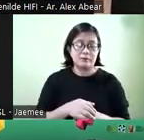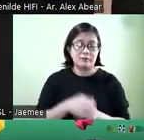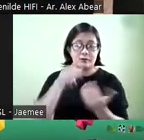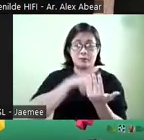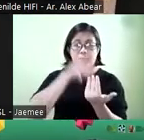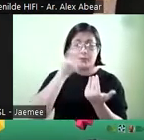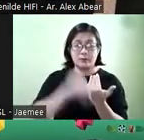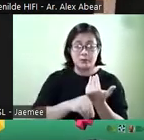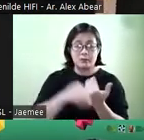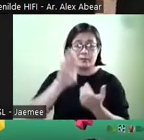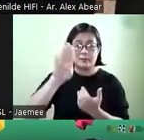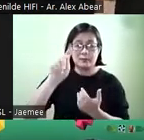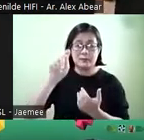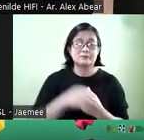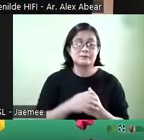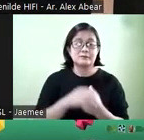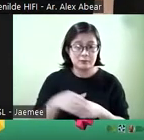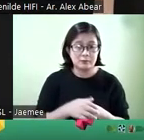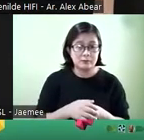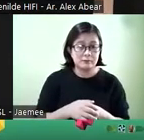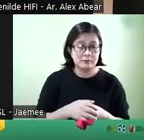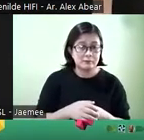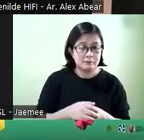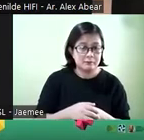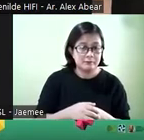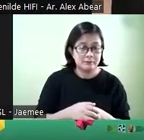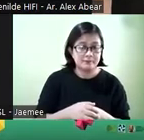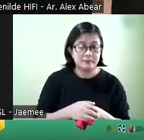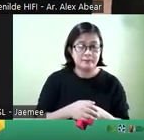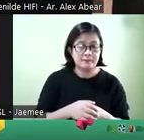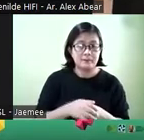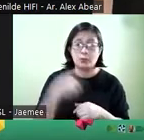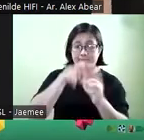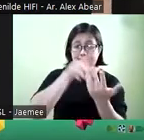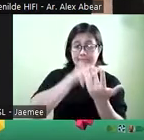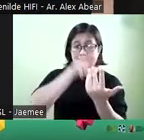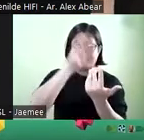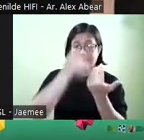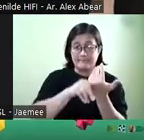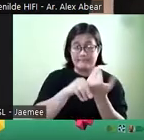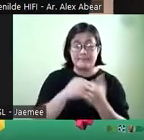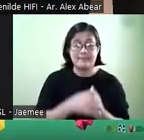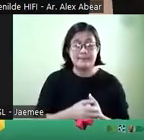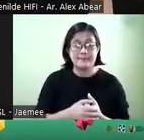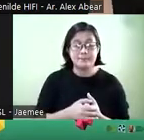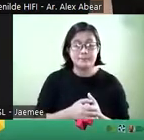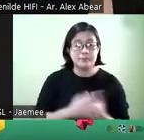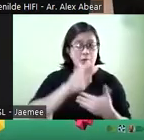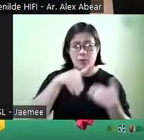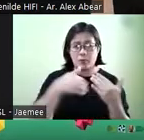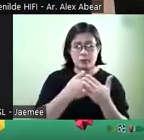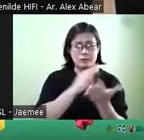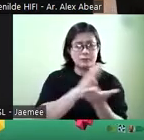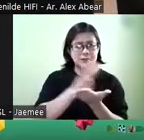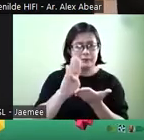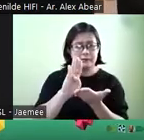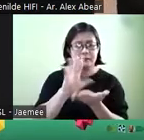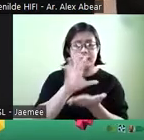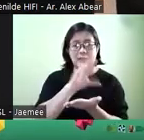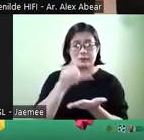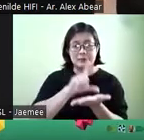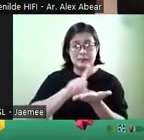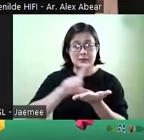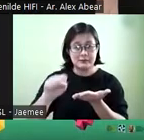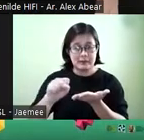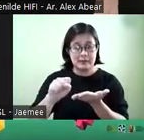or Benilde Trailblazer Startup Army. So who can apply to this program? Basically, all Benildians and Lasallians are welcome